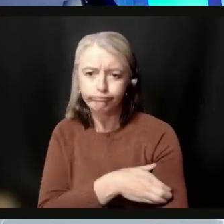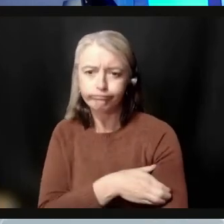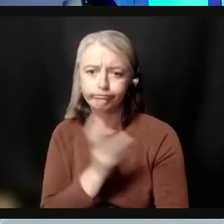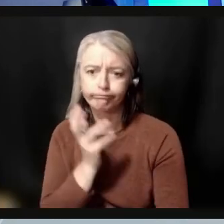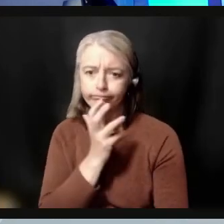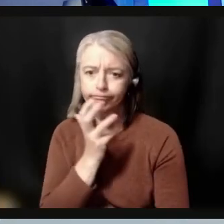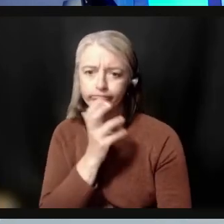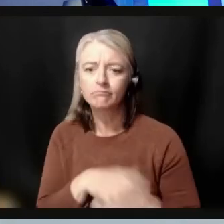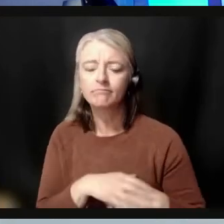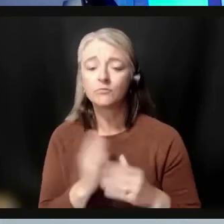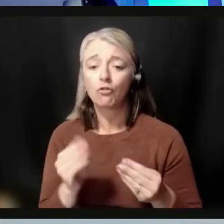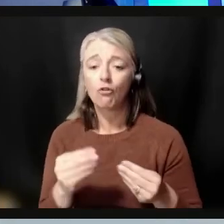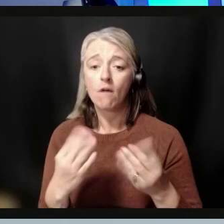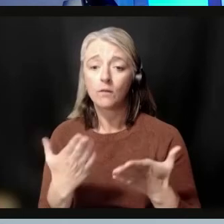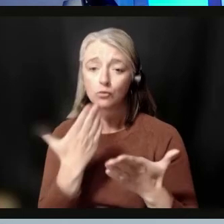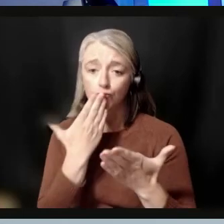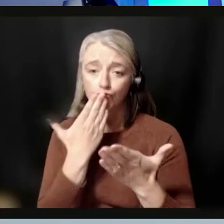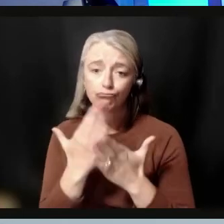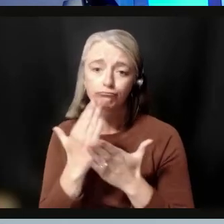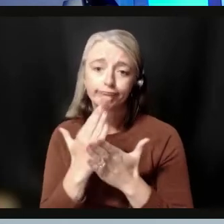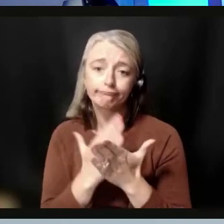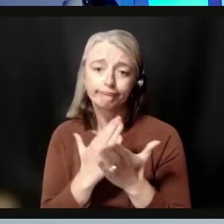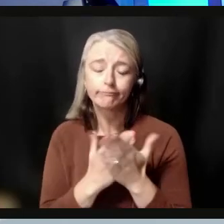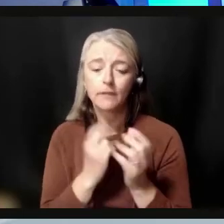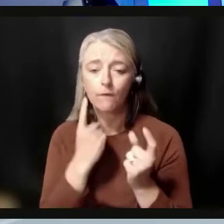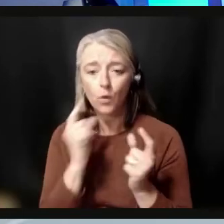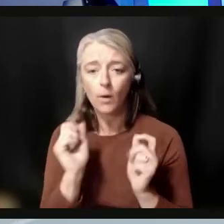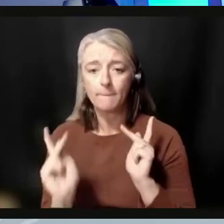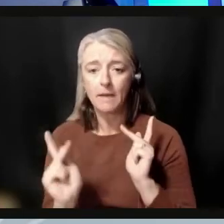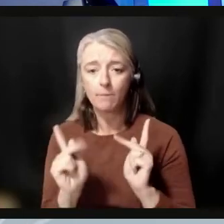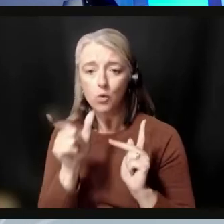great lessons to many of our patients.